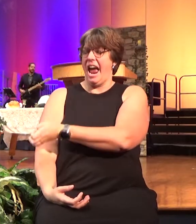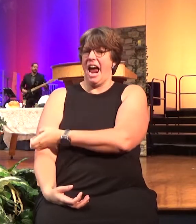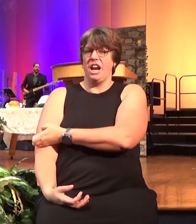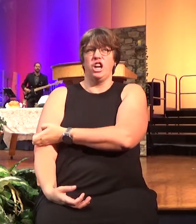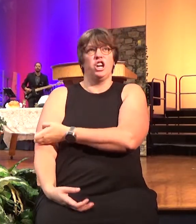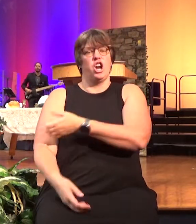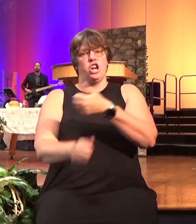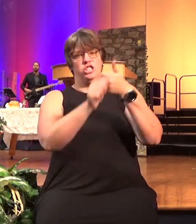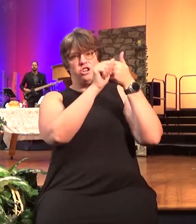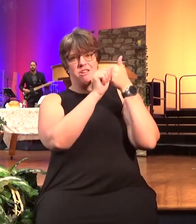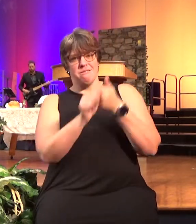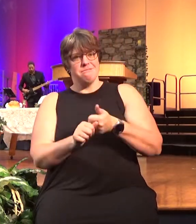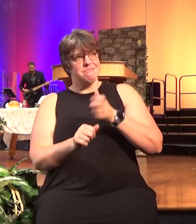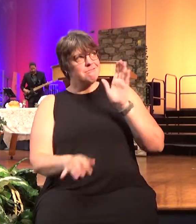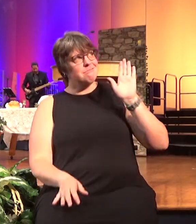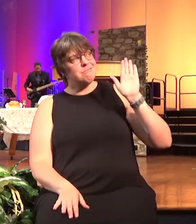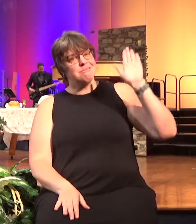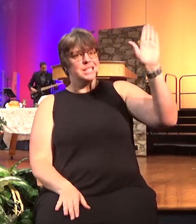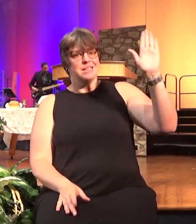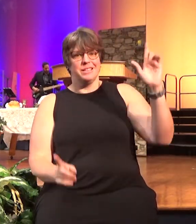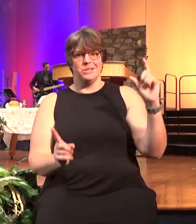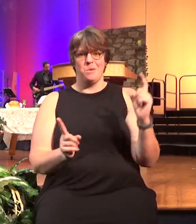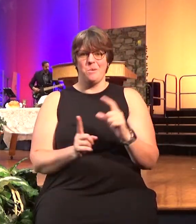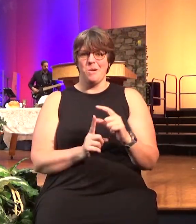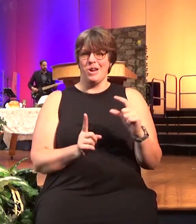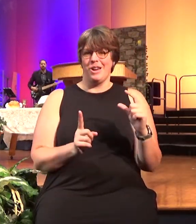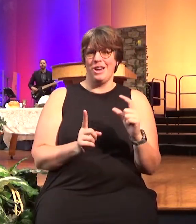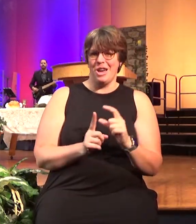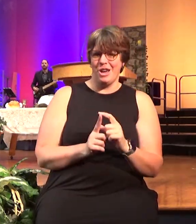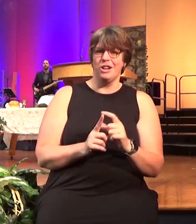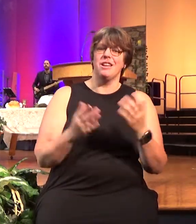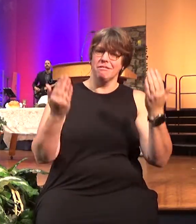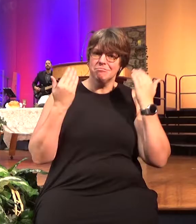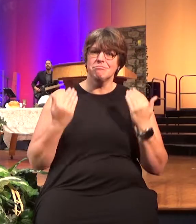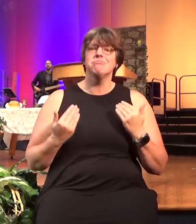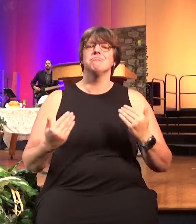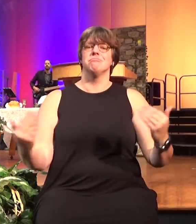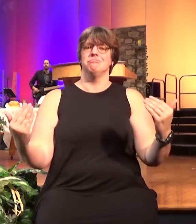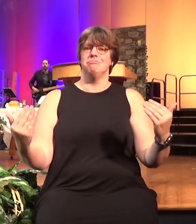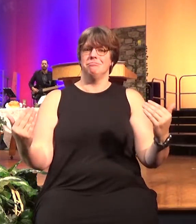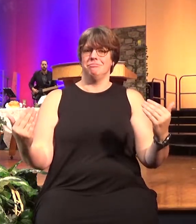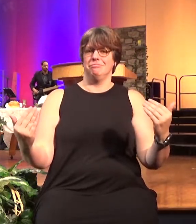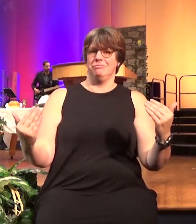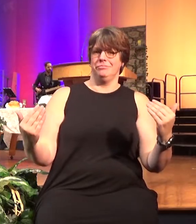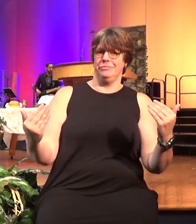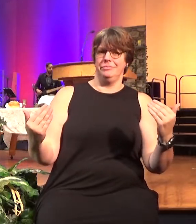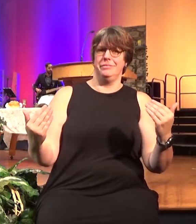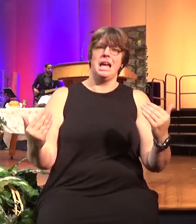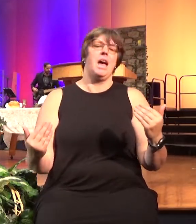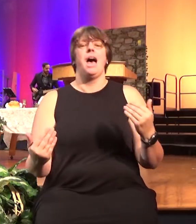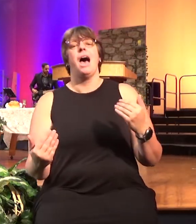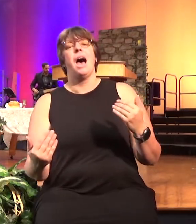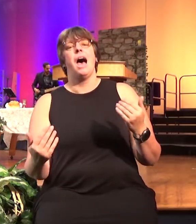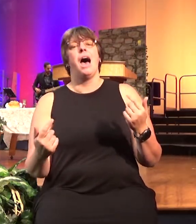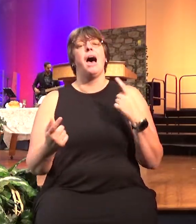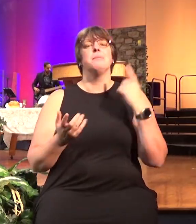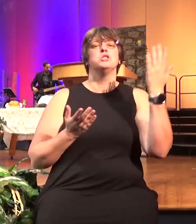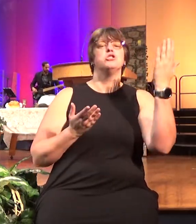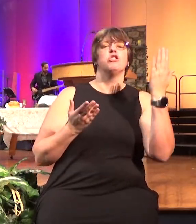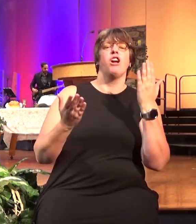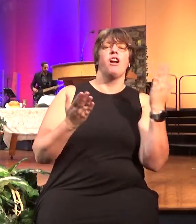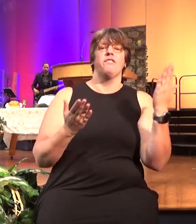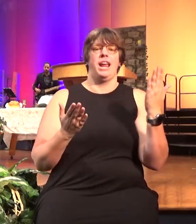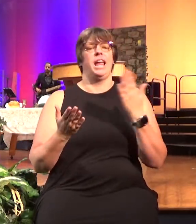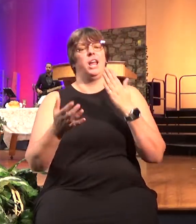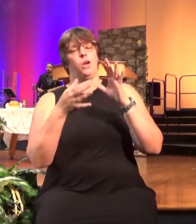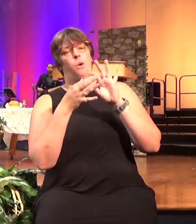in one love, one mind that you can't ignore,